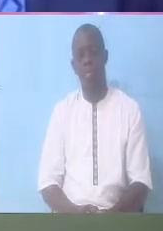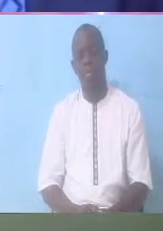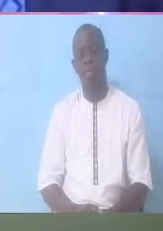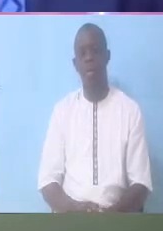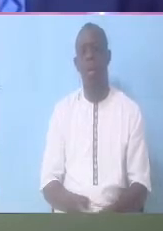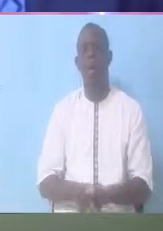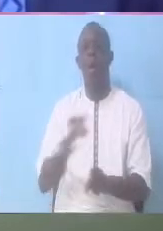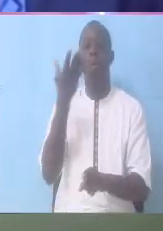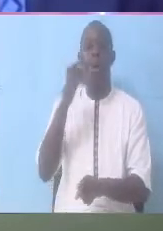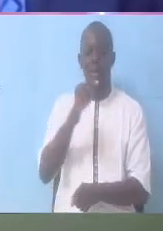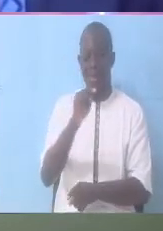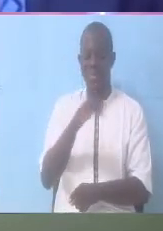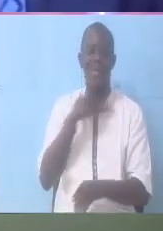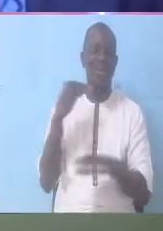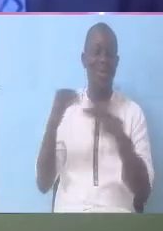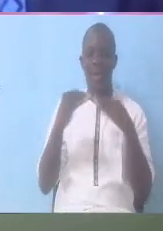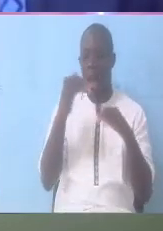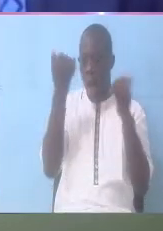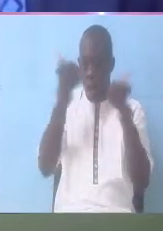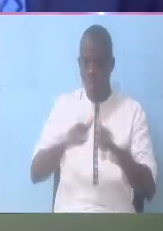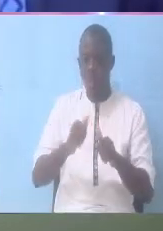Harisambu,